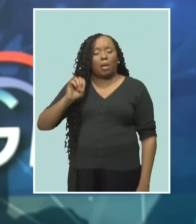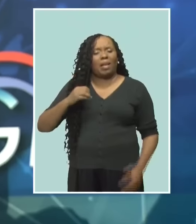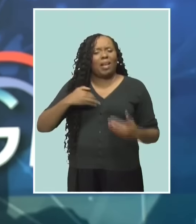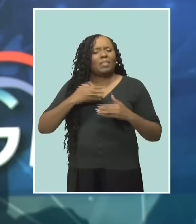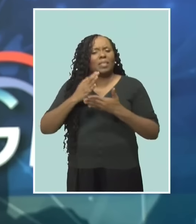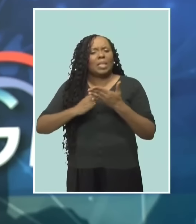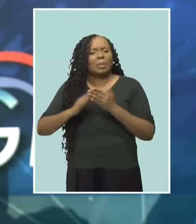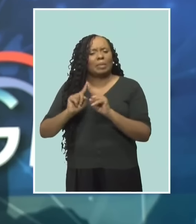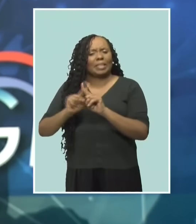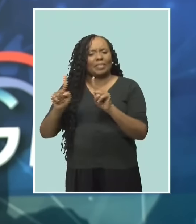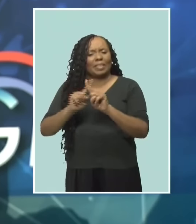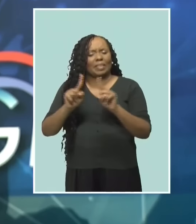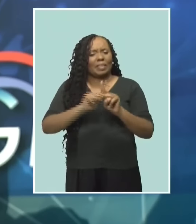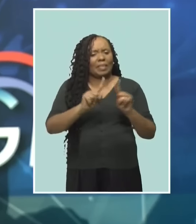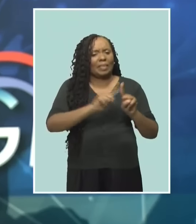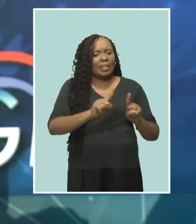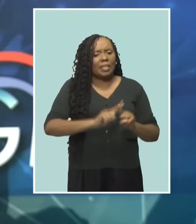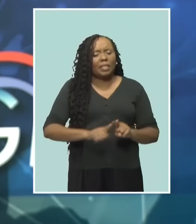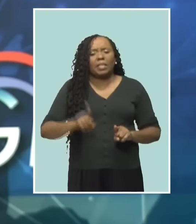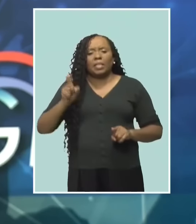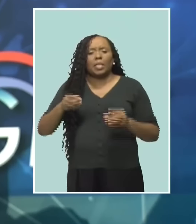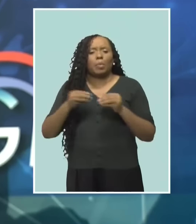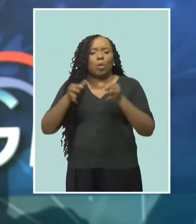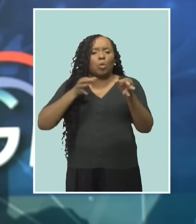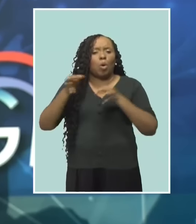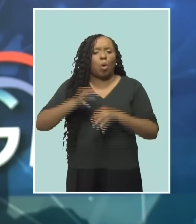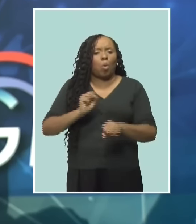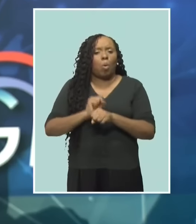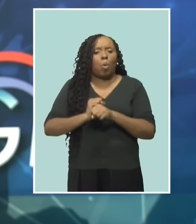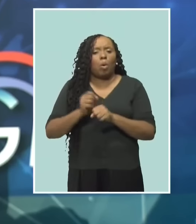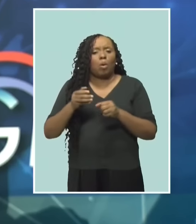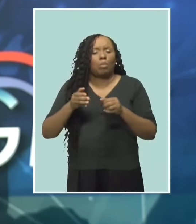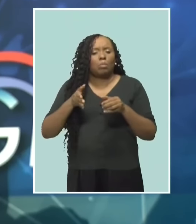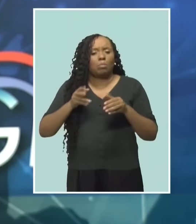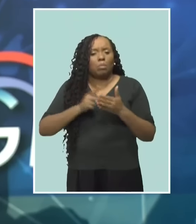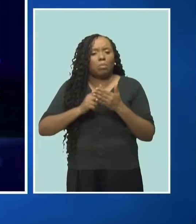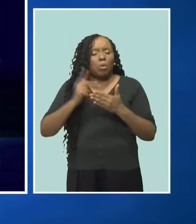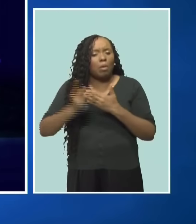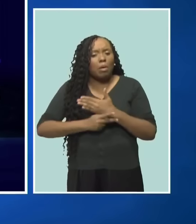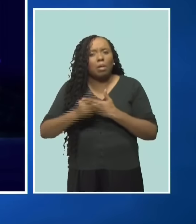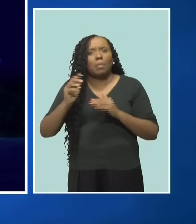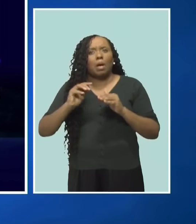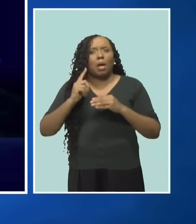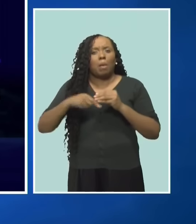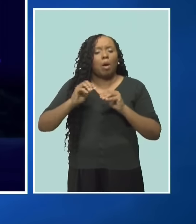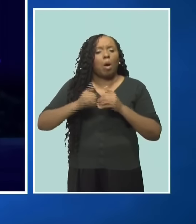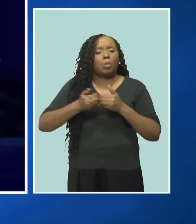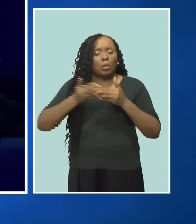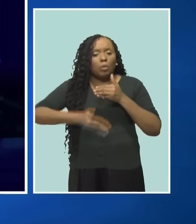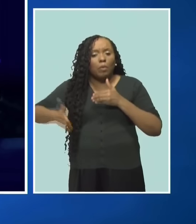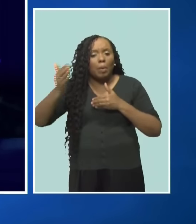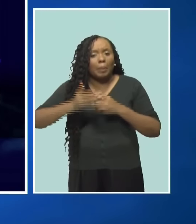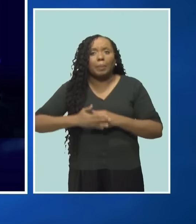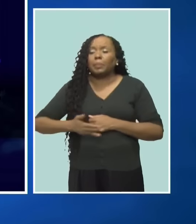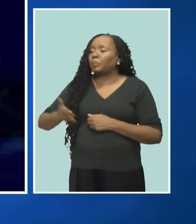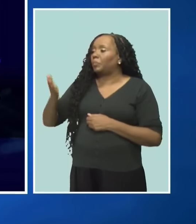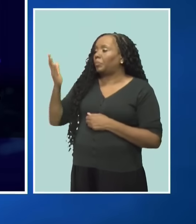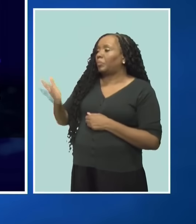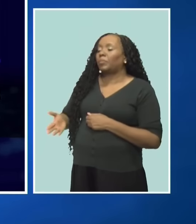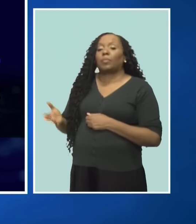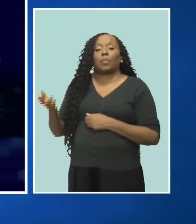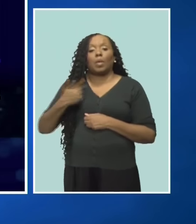captured within clear, defined work programs on the way forward. Obviously, you have the conversation around the Latin